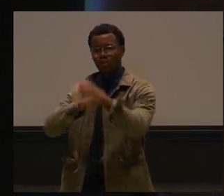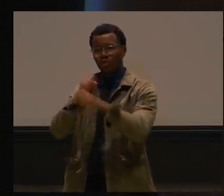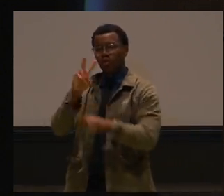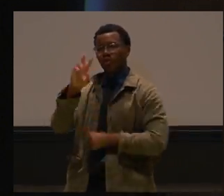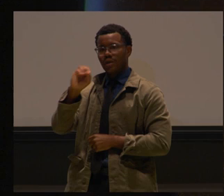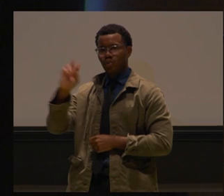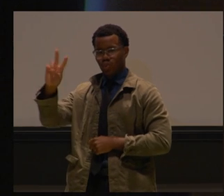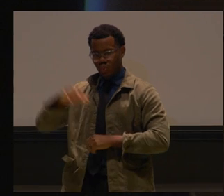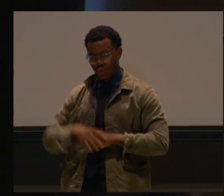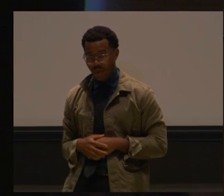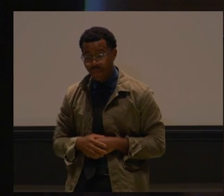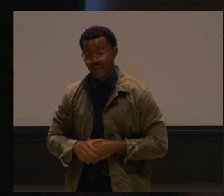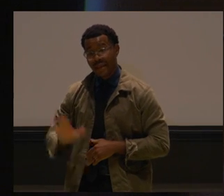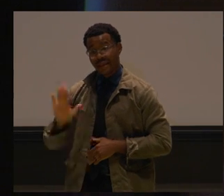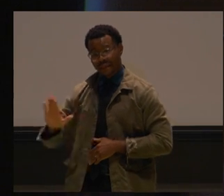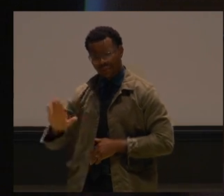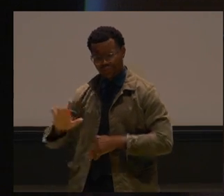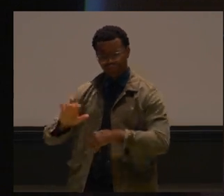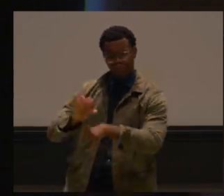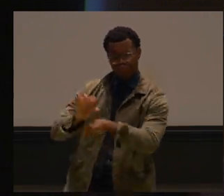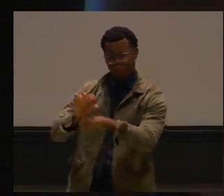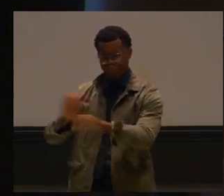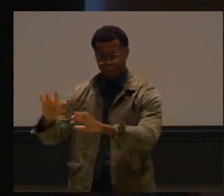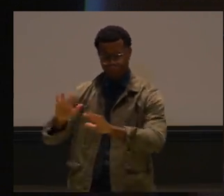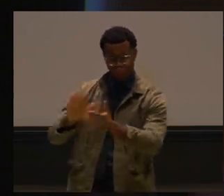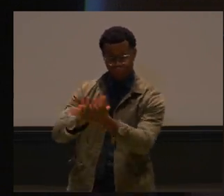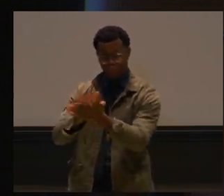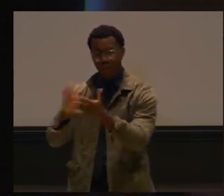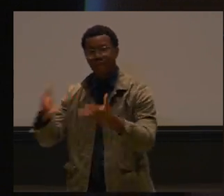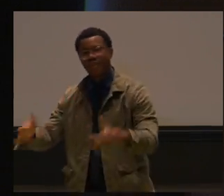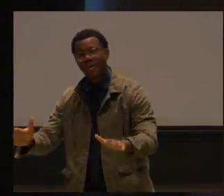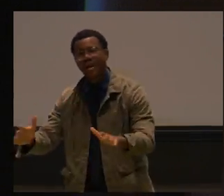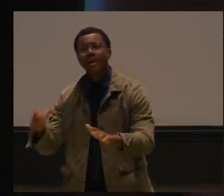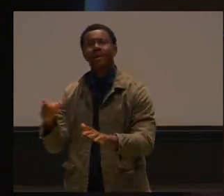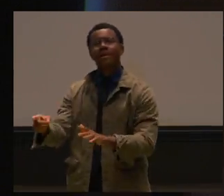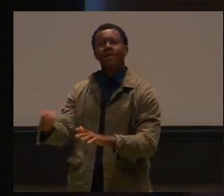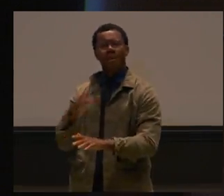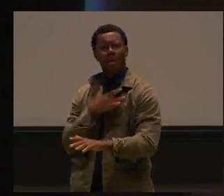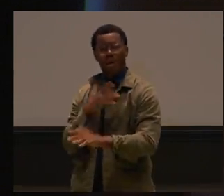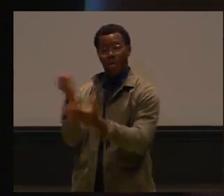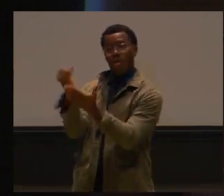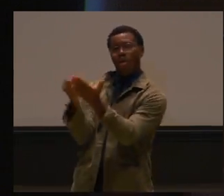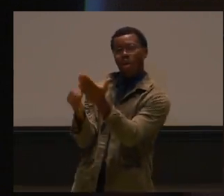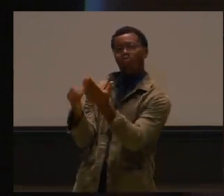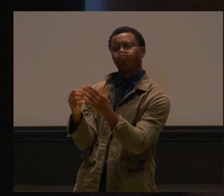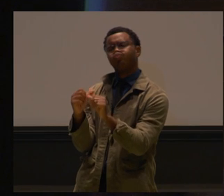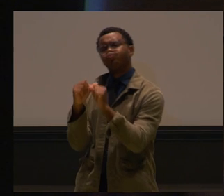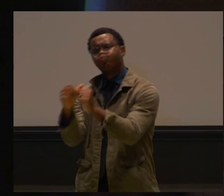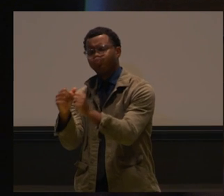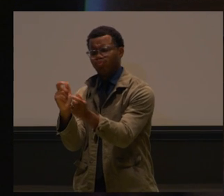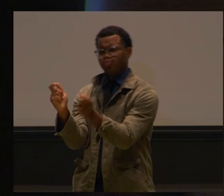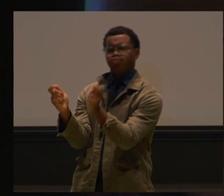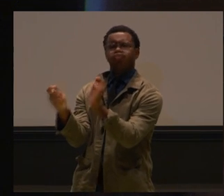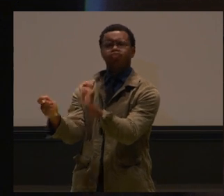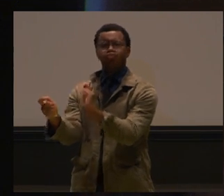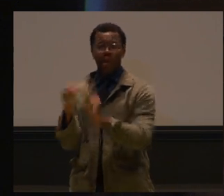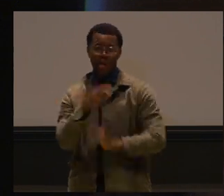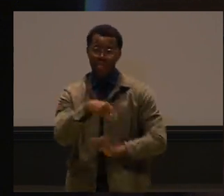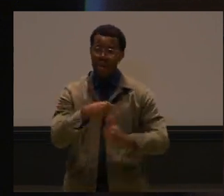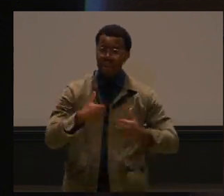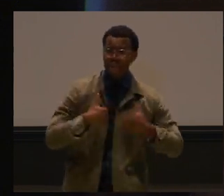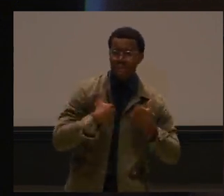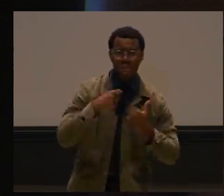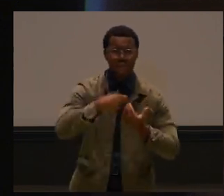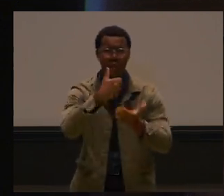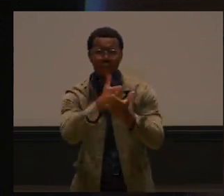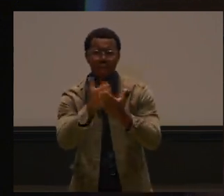After completing his education, Quinn continued to evolve his art, and he also taught art to at-risk youth in his Bed-Stuy, Brooklyn